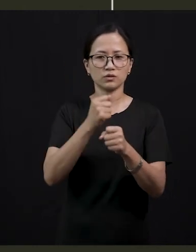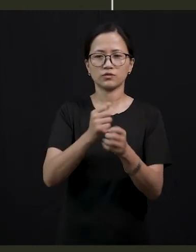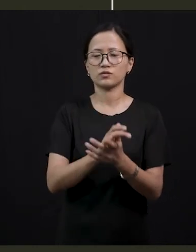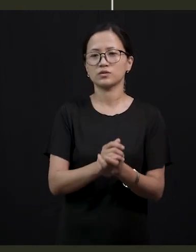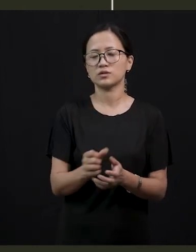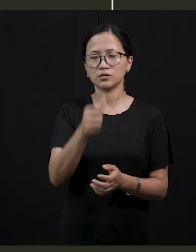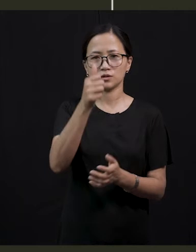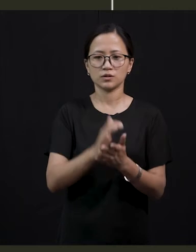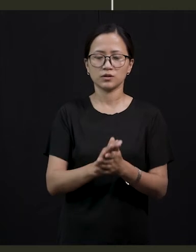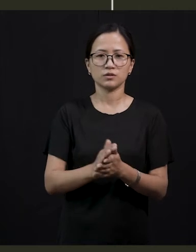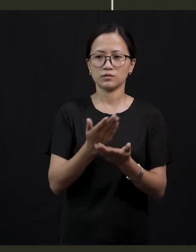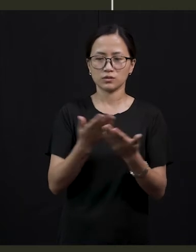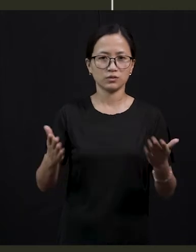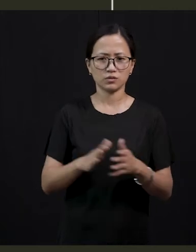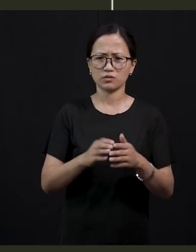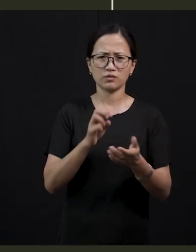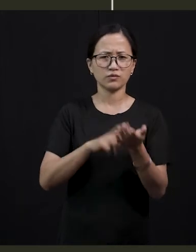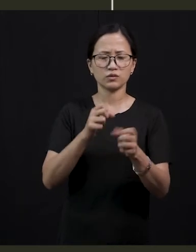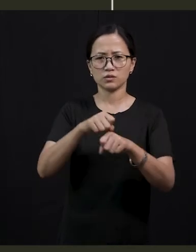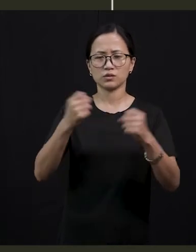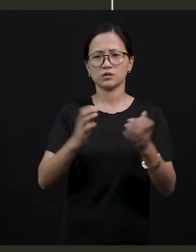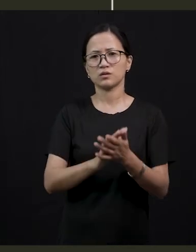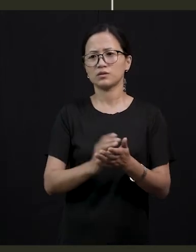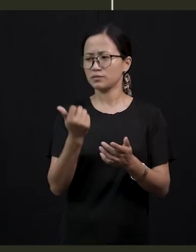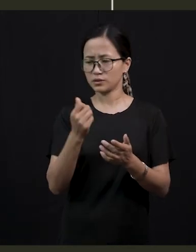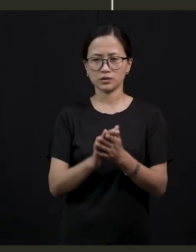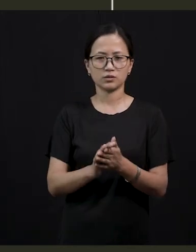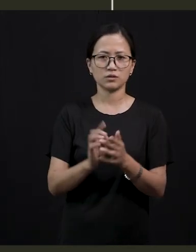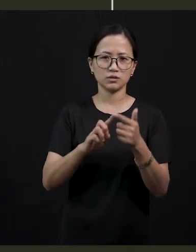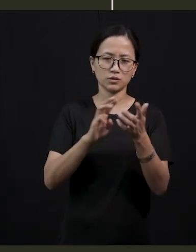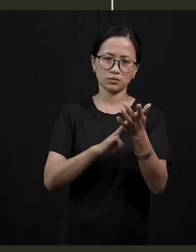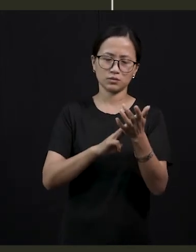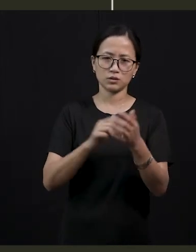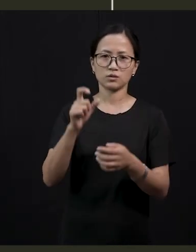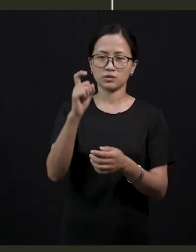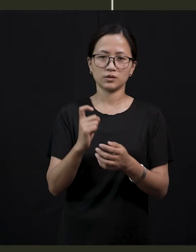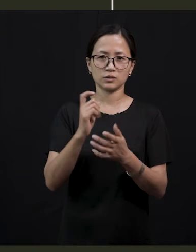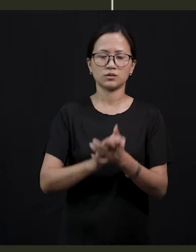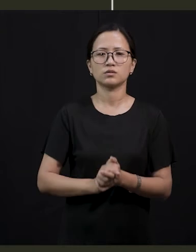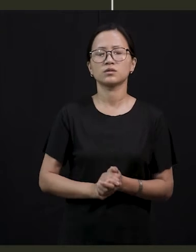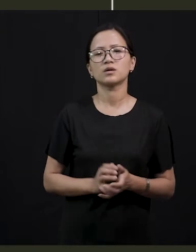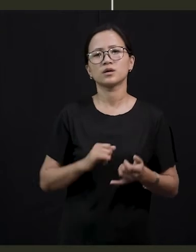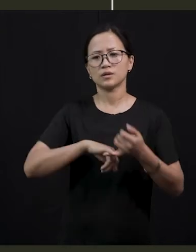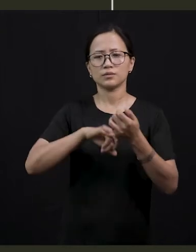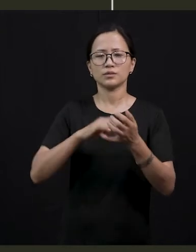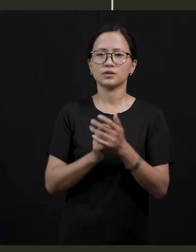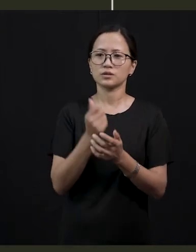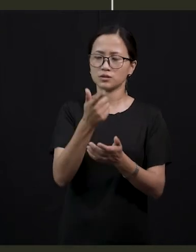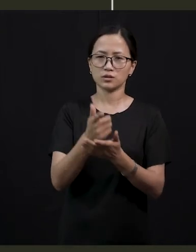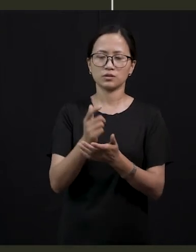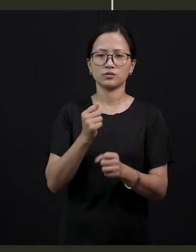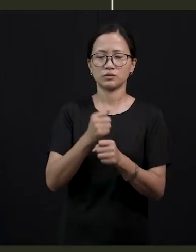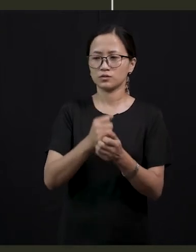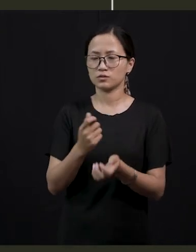that the law and order has broken down, or there is a financial emergency, the government is not able to even pay the salaries of the government